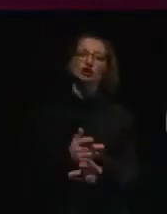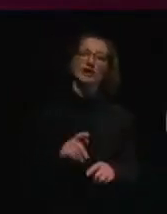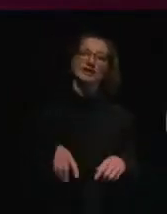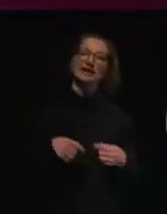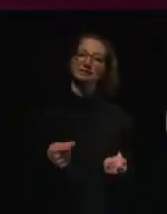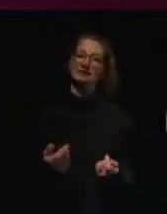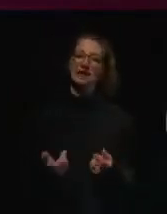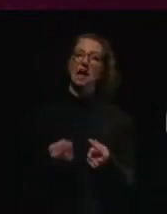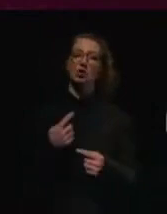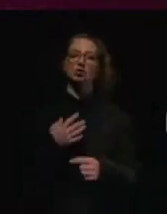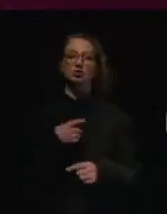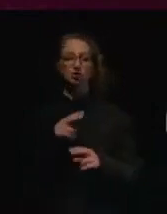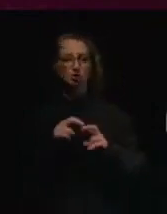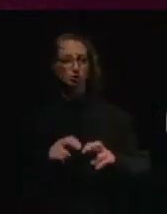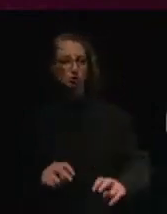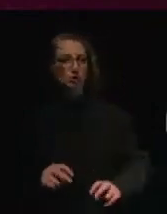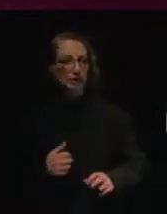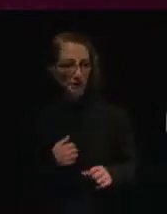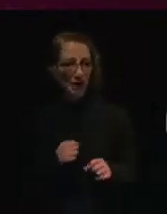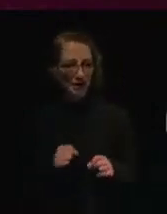our studies.